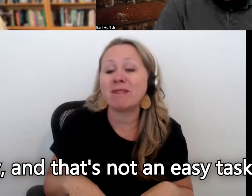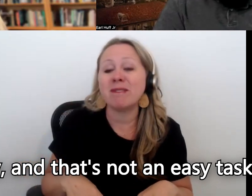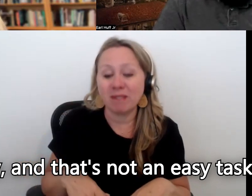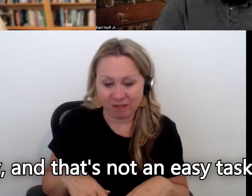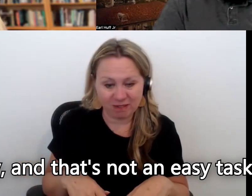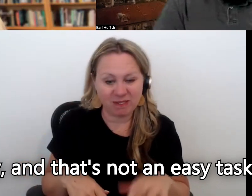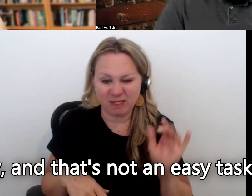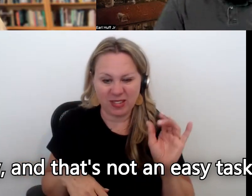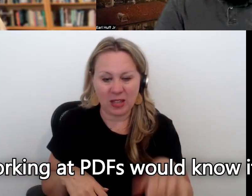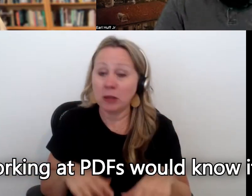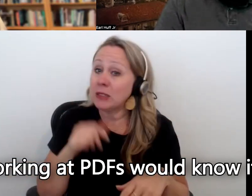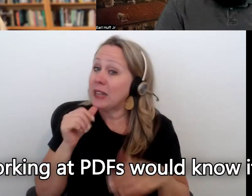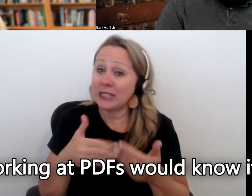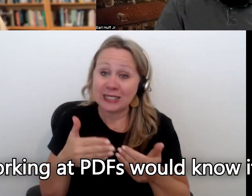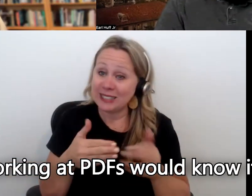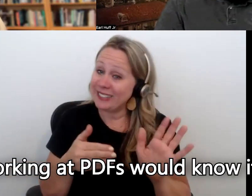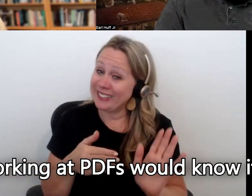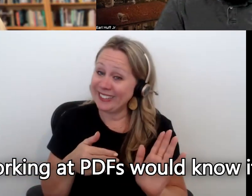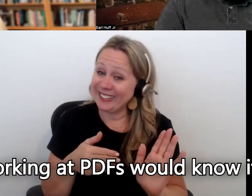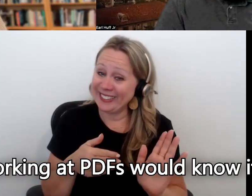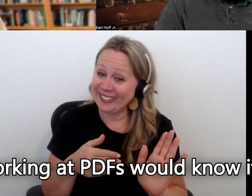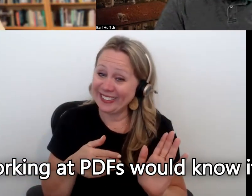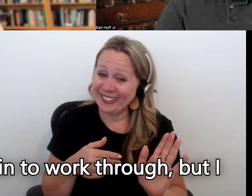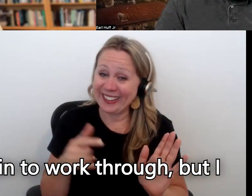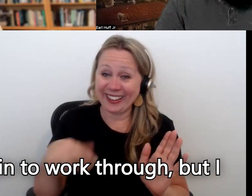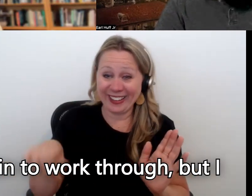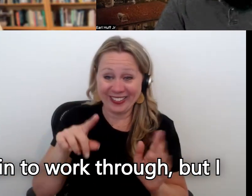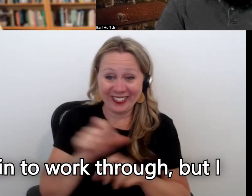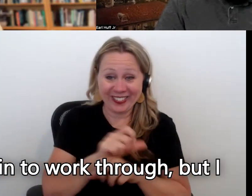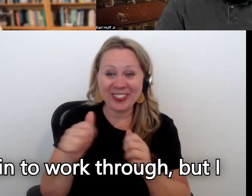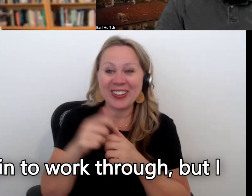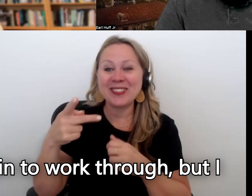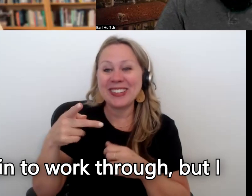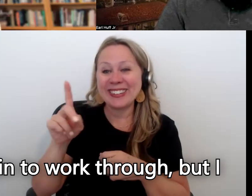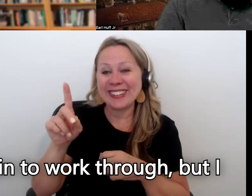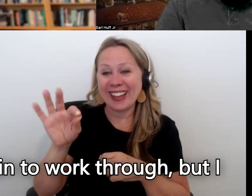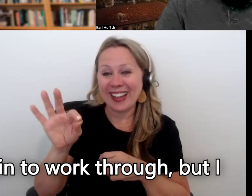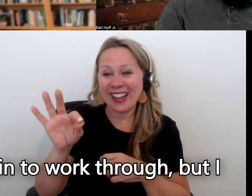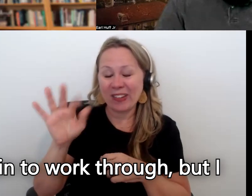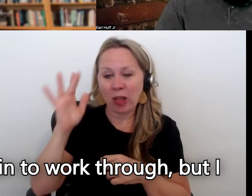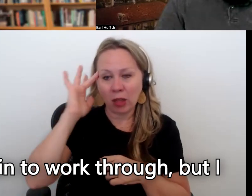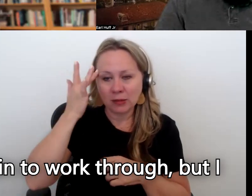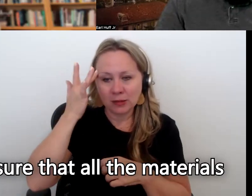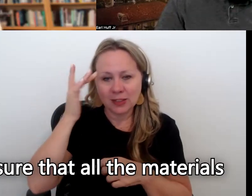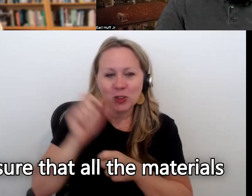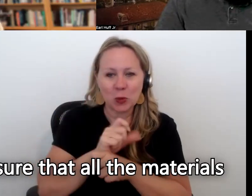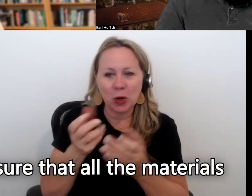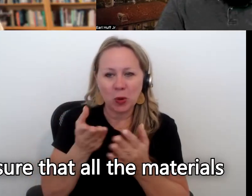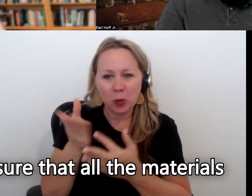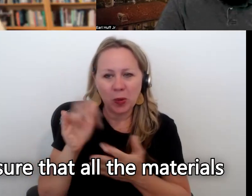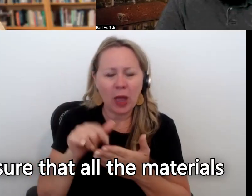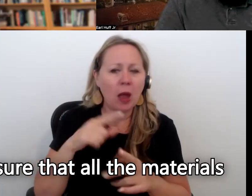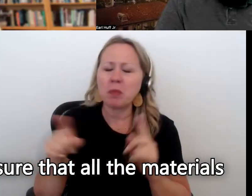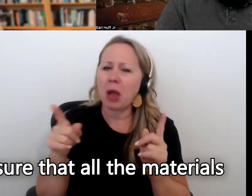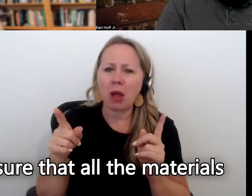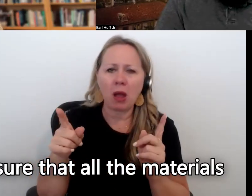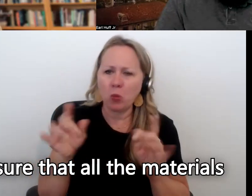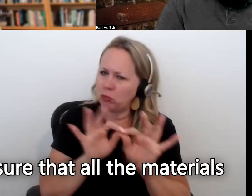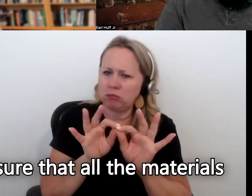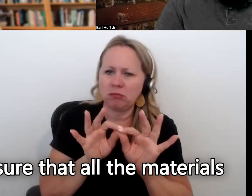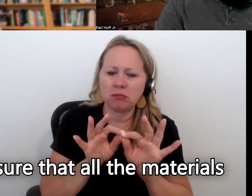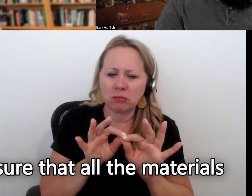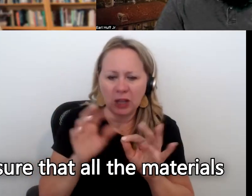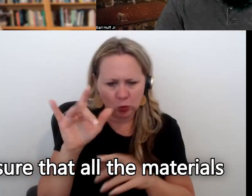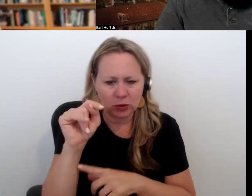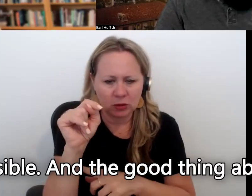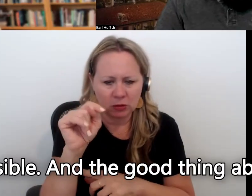that's not an easy task. Anyone working PDFs would know it is a pain to work through. But I ensure that all